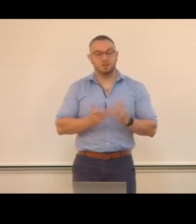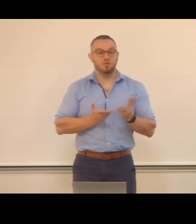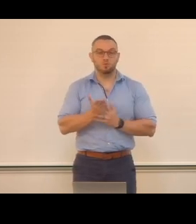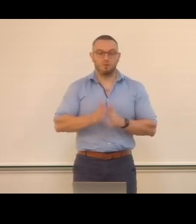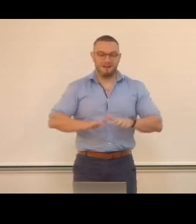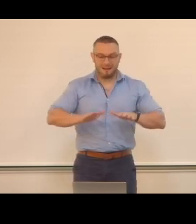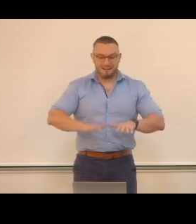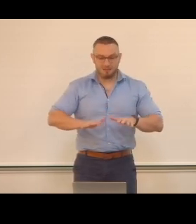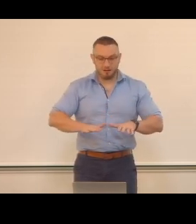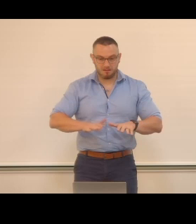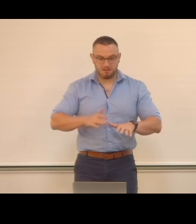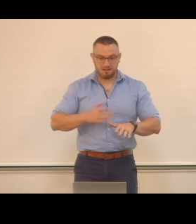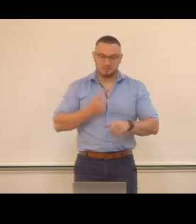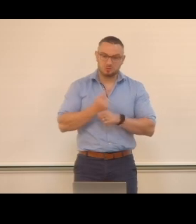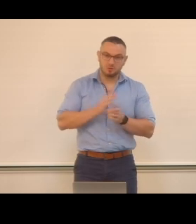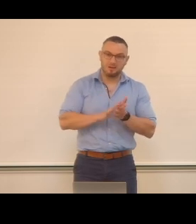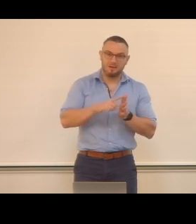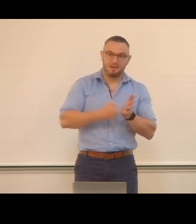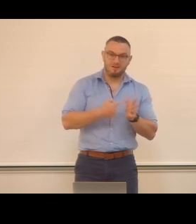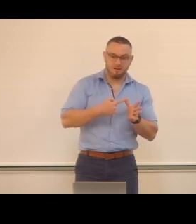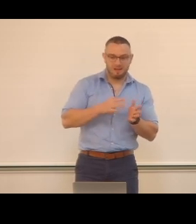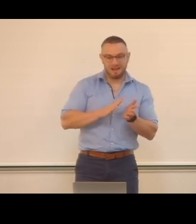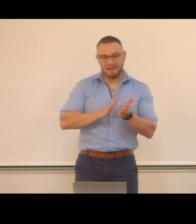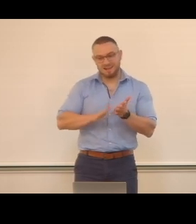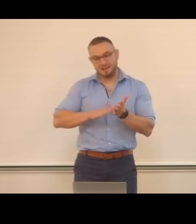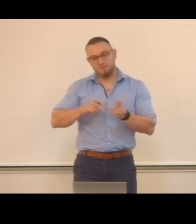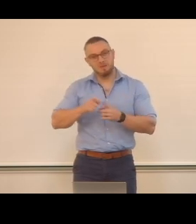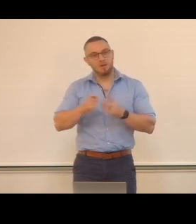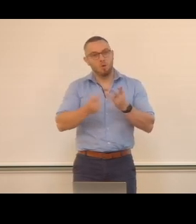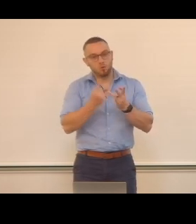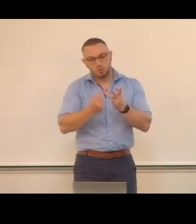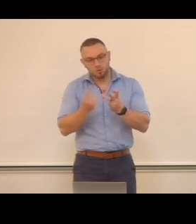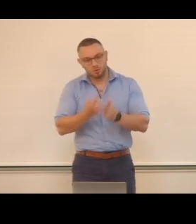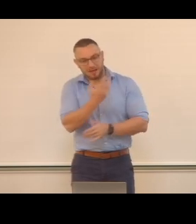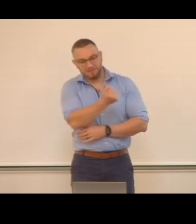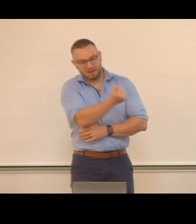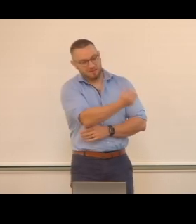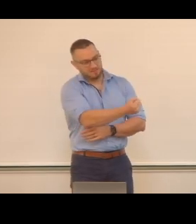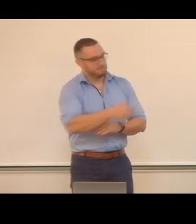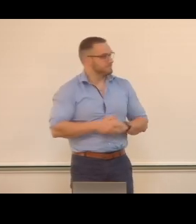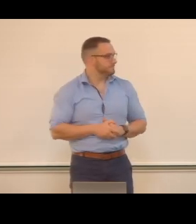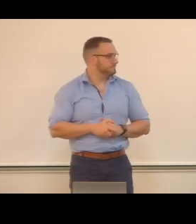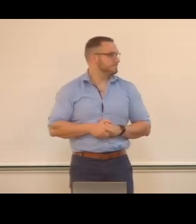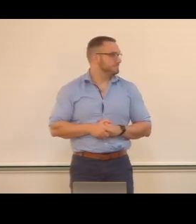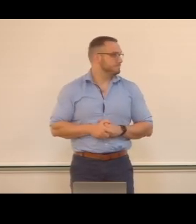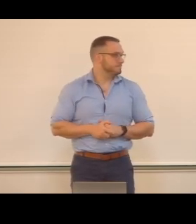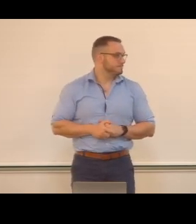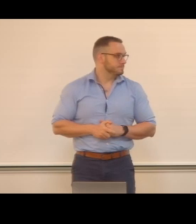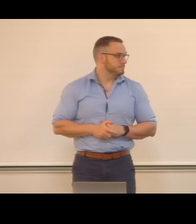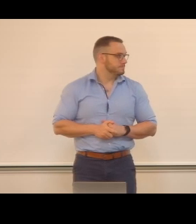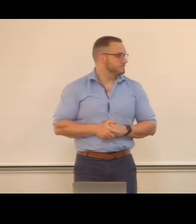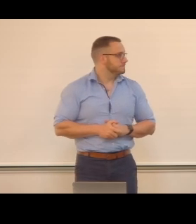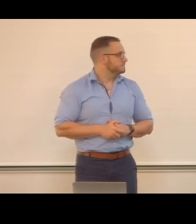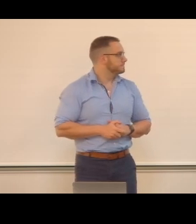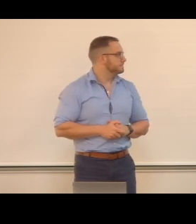analogs go, I'm going to talk about HERA and HMP, but I've also done high seas at OMA and MDRS, and happy to talk about those experiences as well. So you